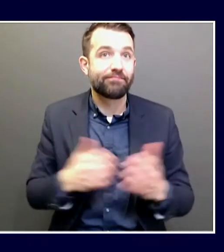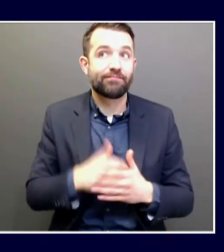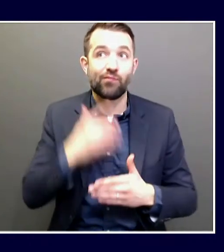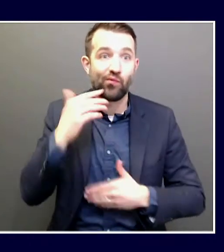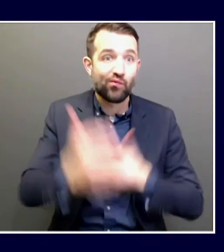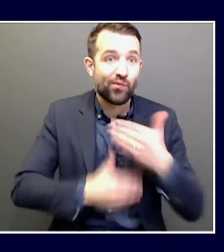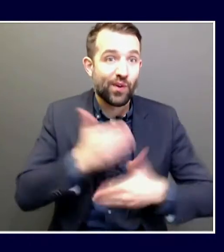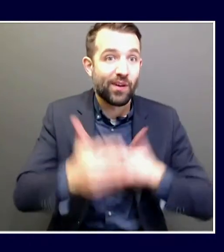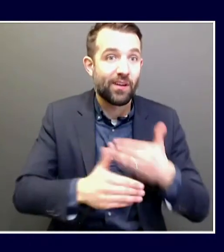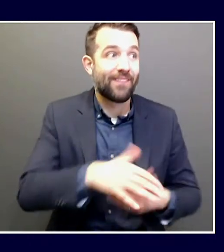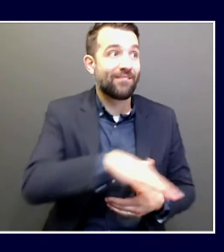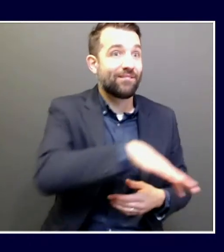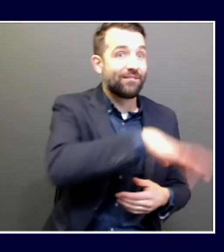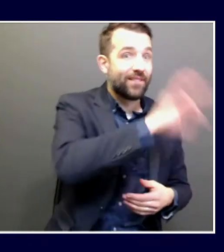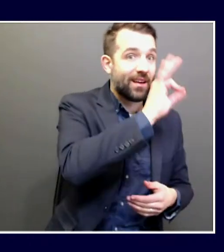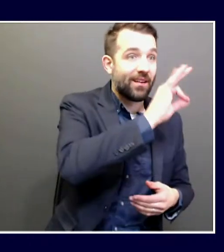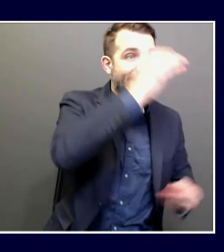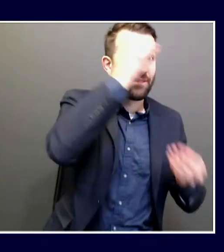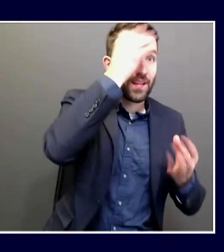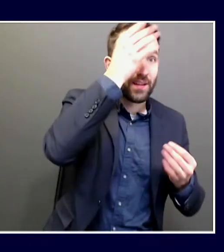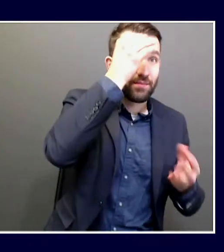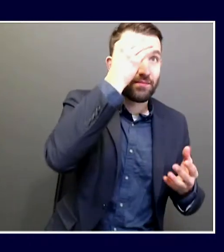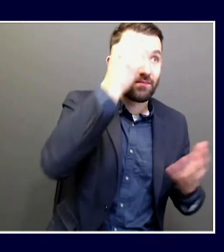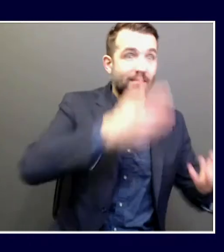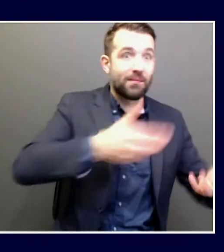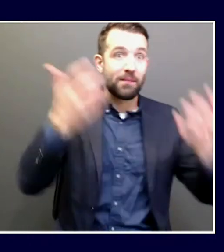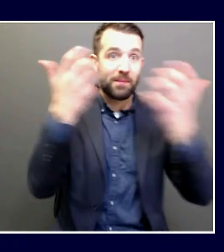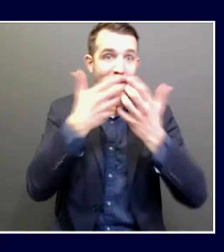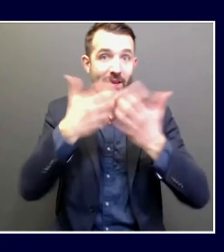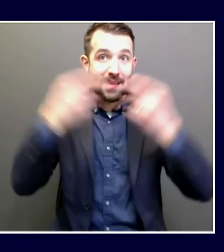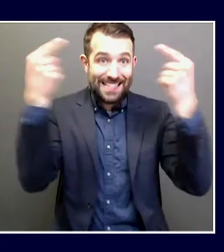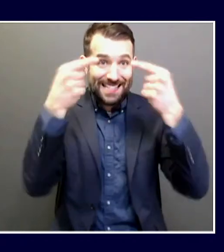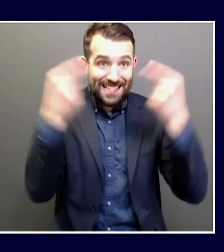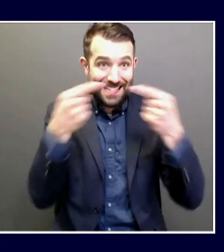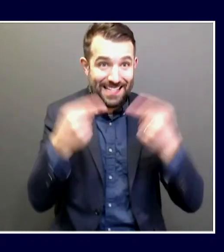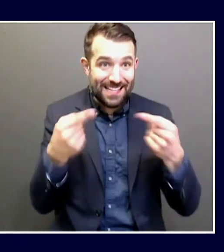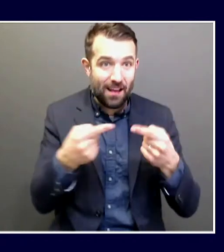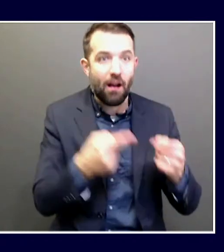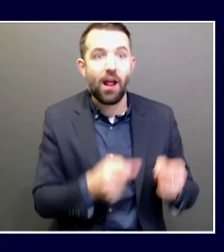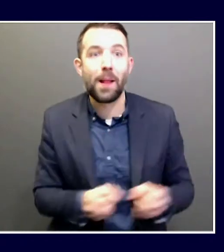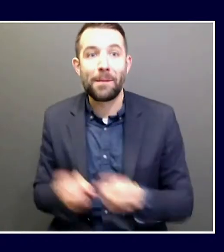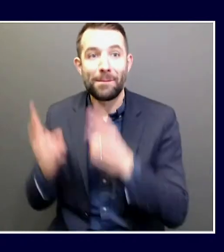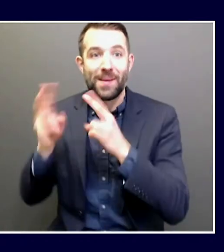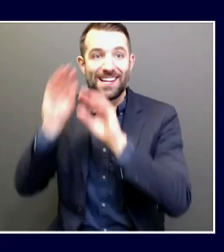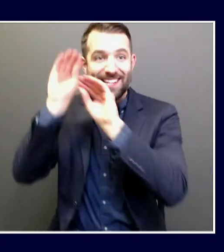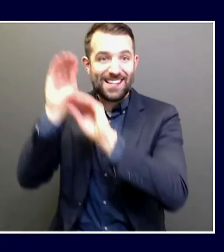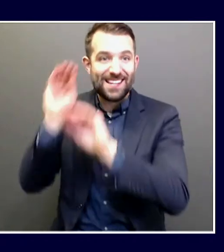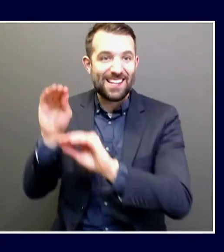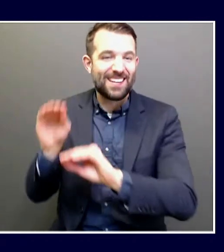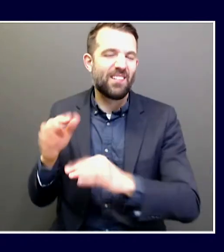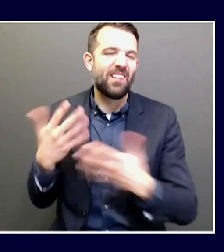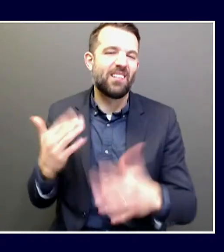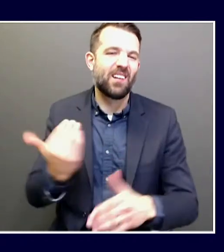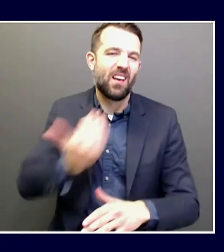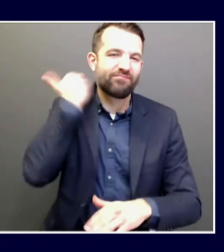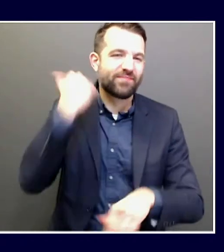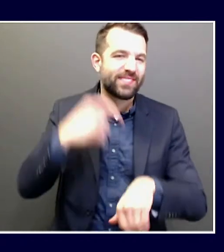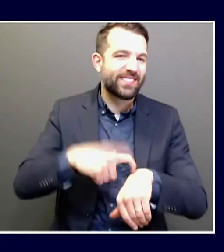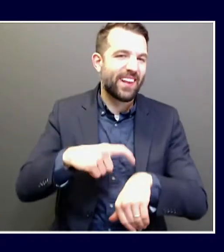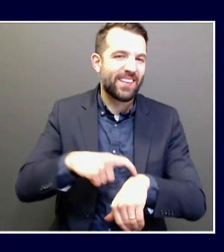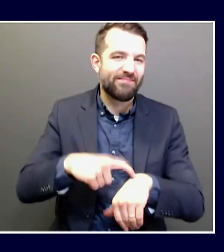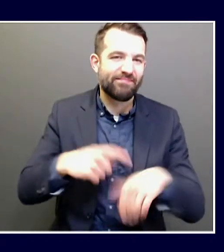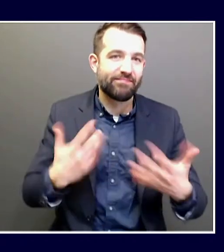day. This has happened throughout the pandemic from time to time. However, in light of the current tsunami